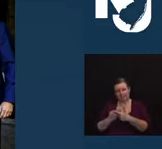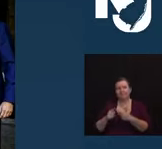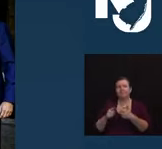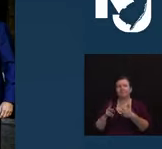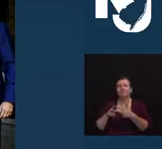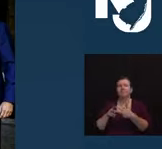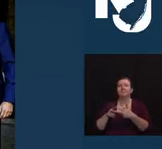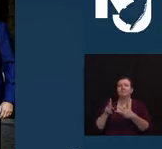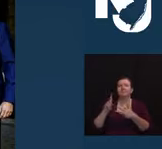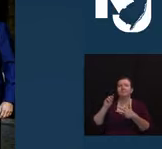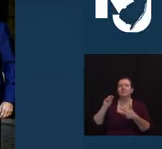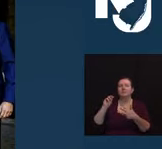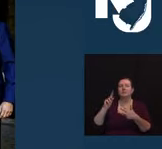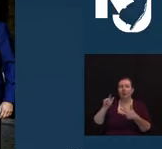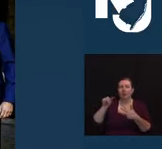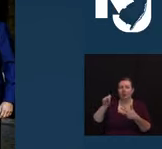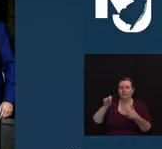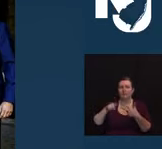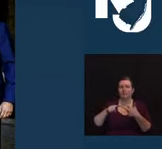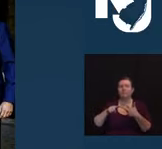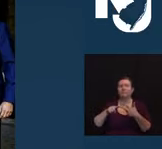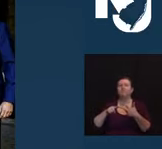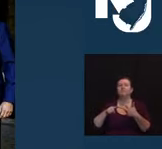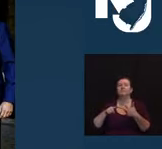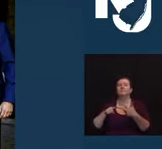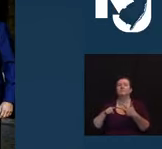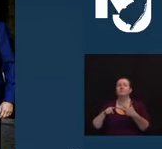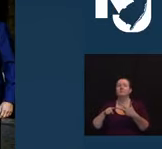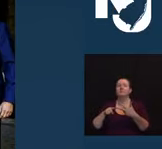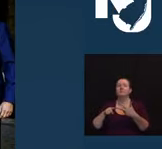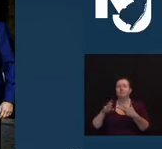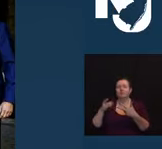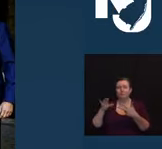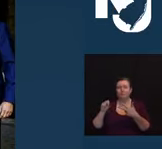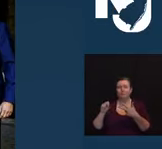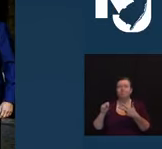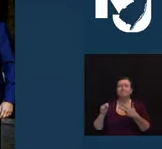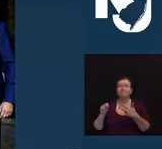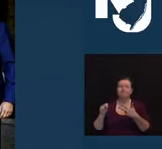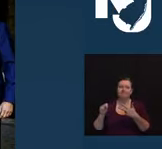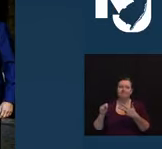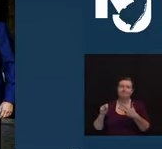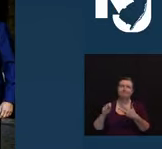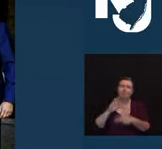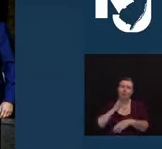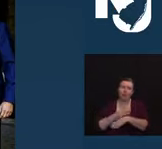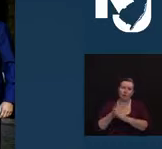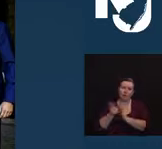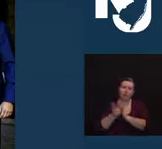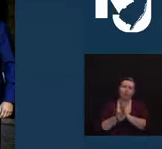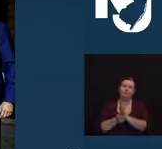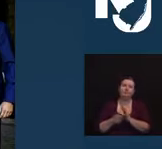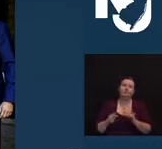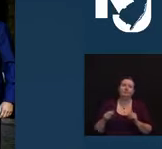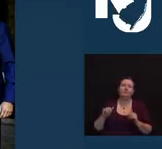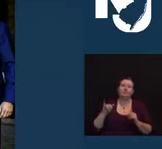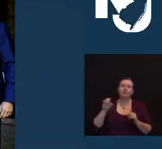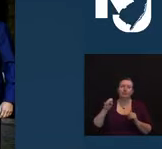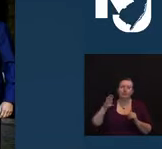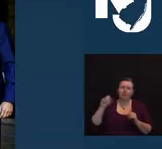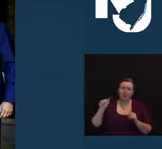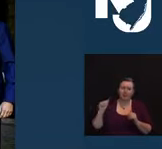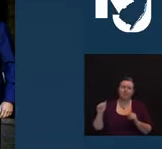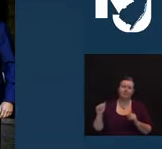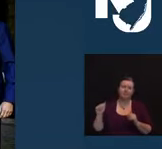Palm Beach, and daughter-in-law, Jessa, and they are all there before you. I had the great honor of speaking with Kathy and her sons on